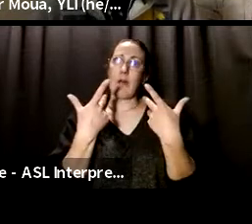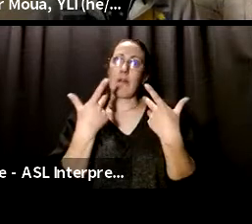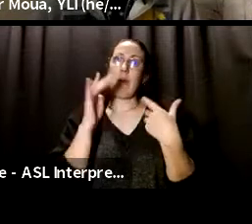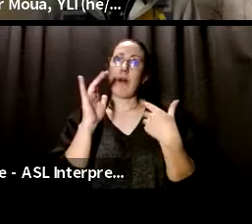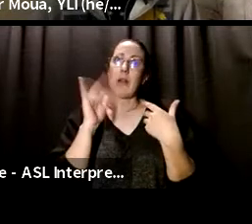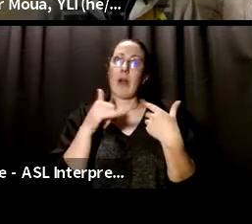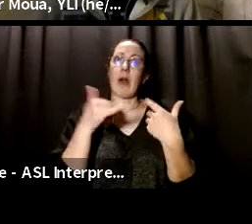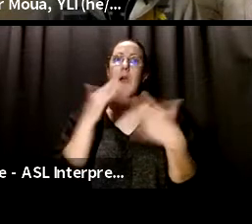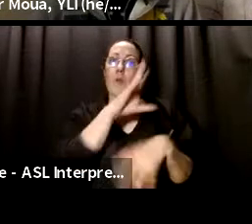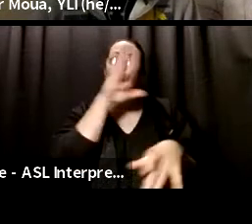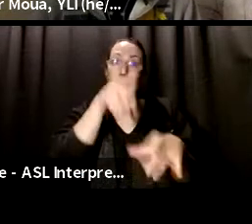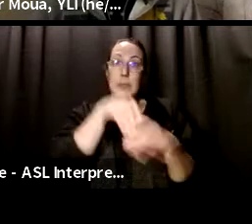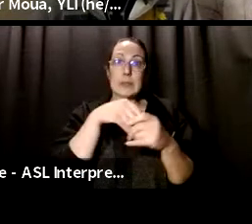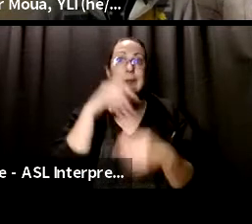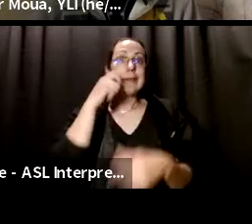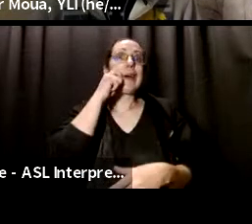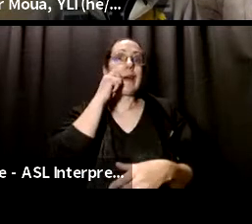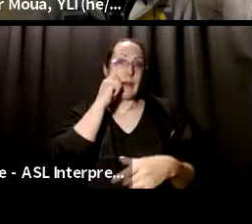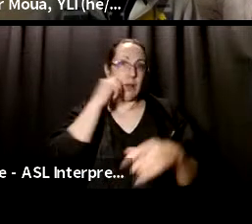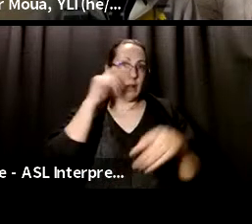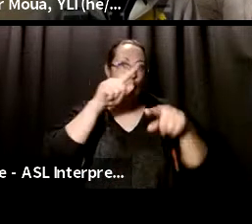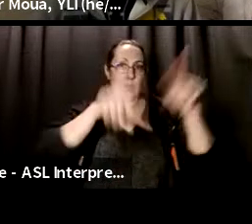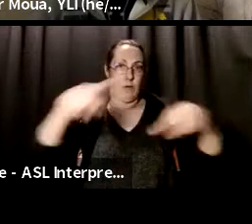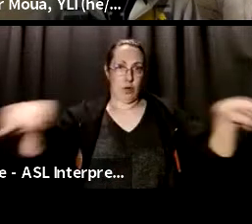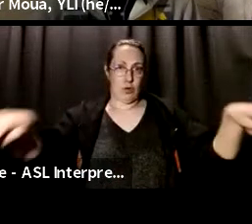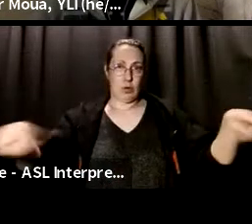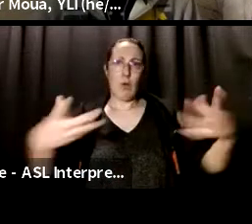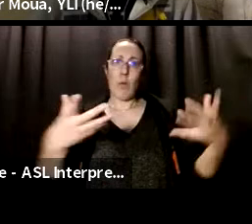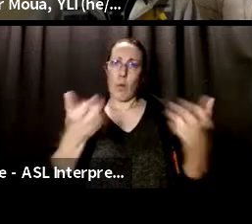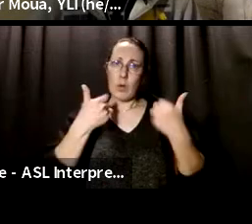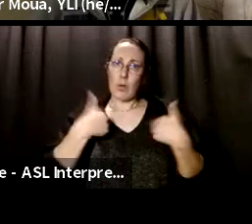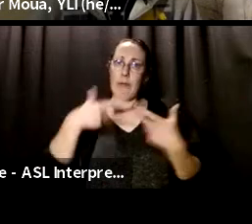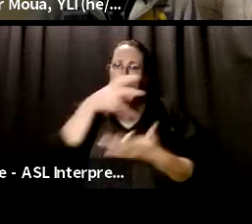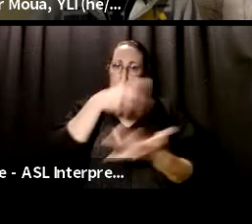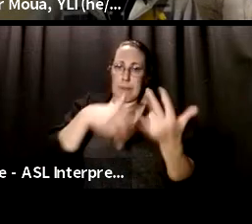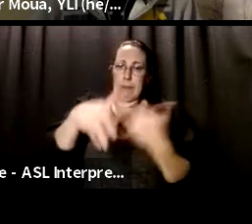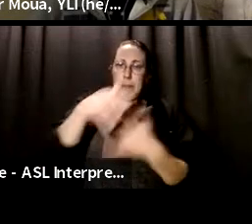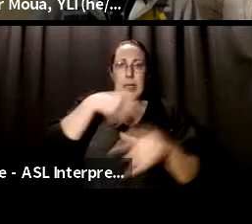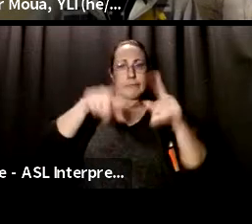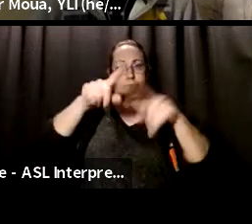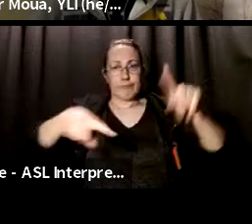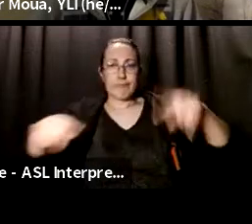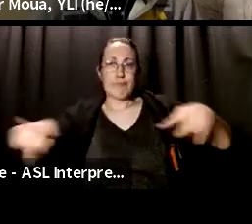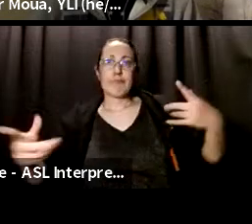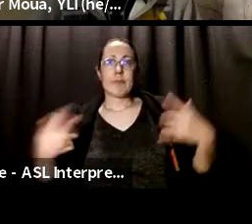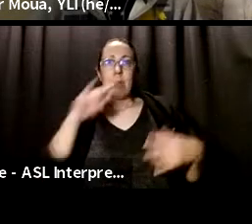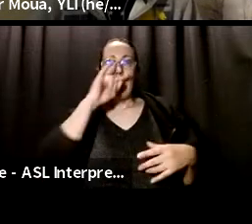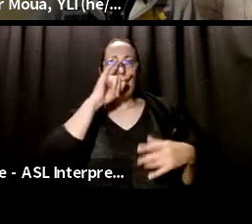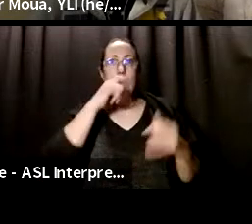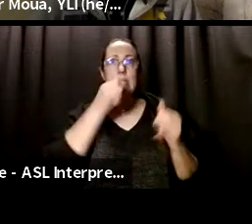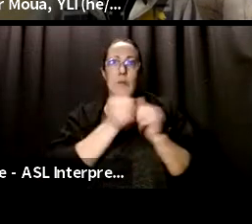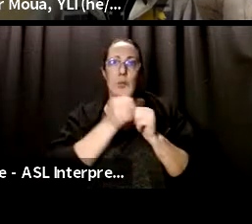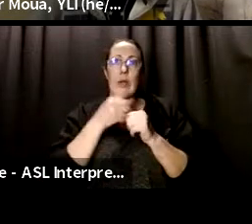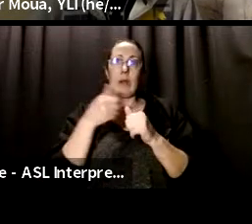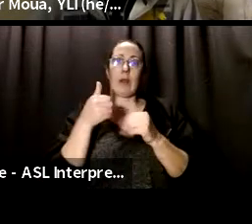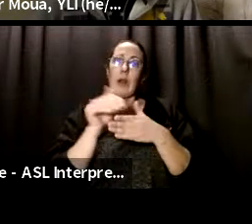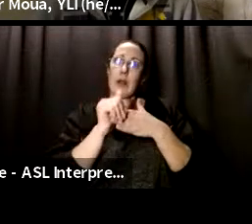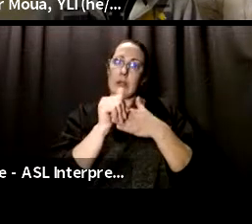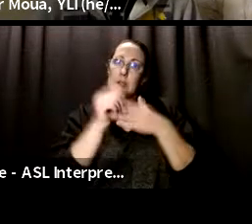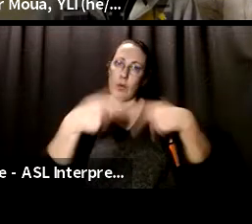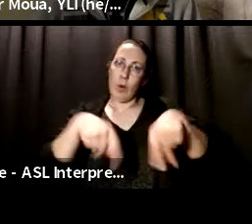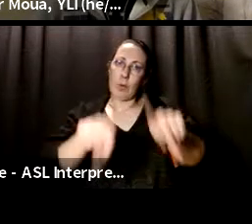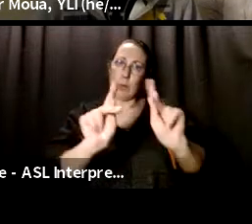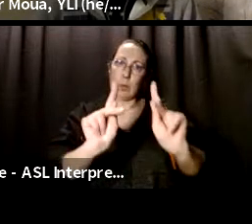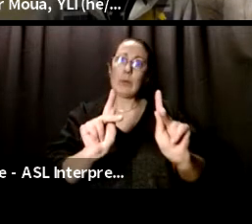ethnically diverse, so that we have a mix of kids who have the leadership development opportunities, who